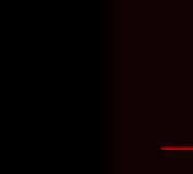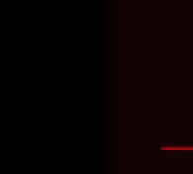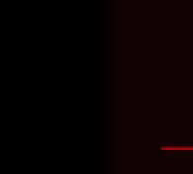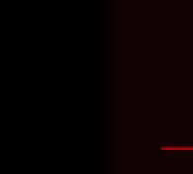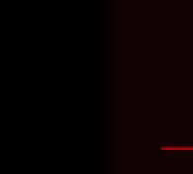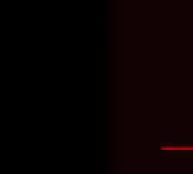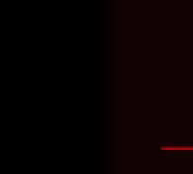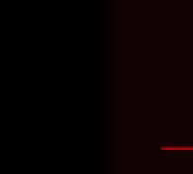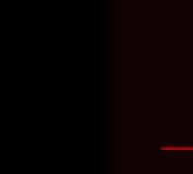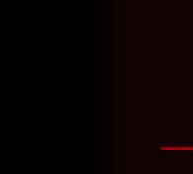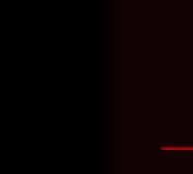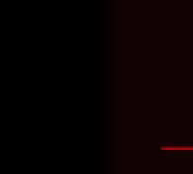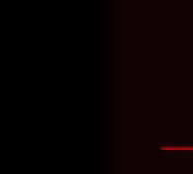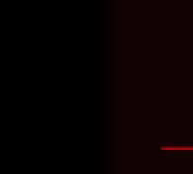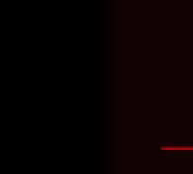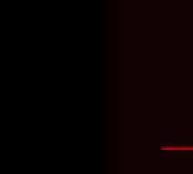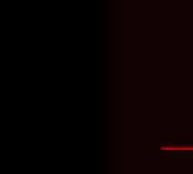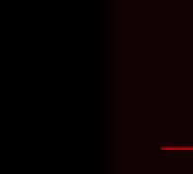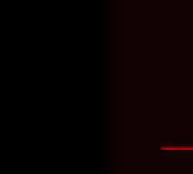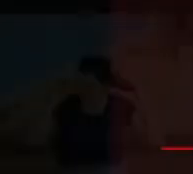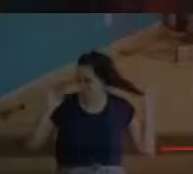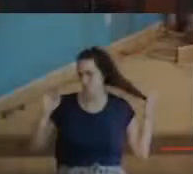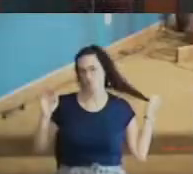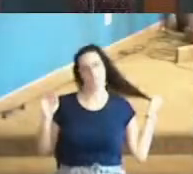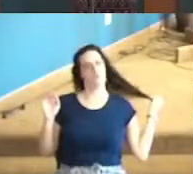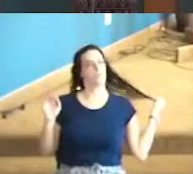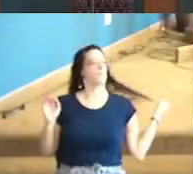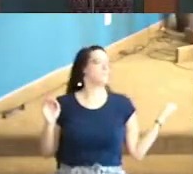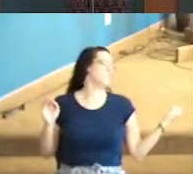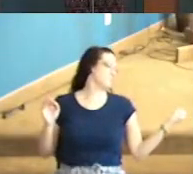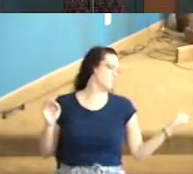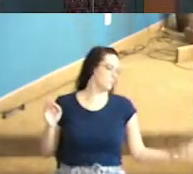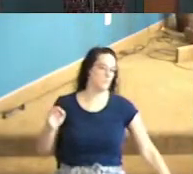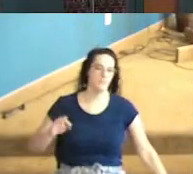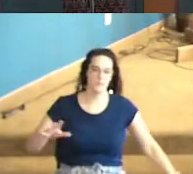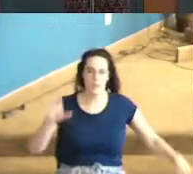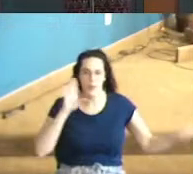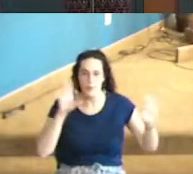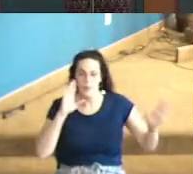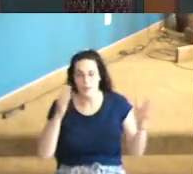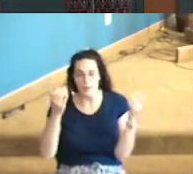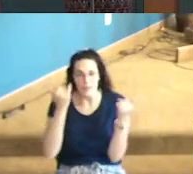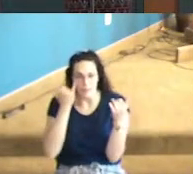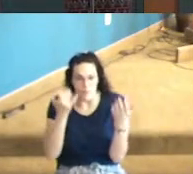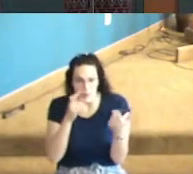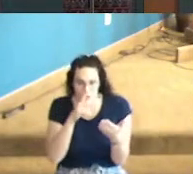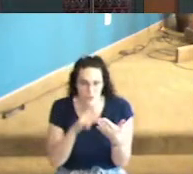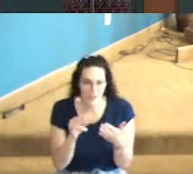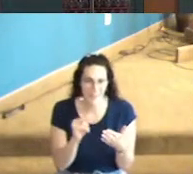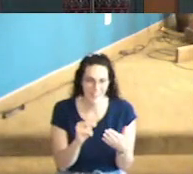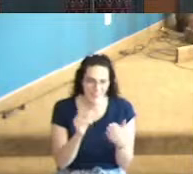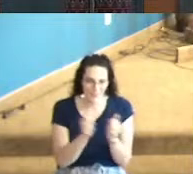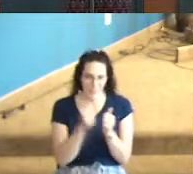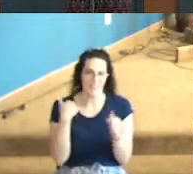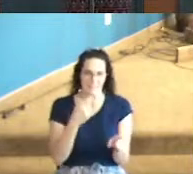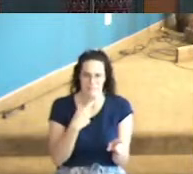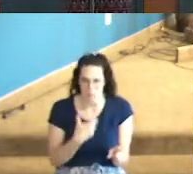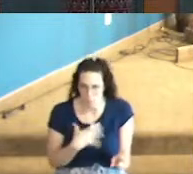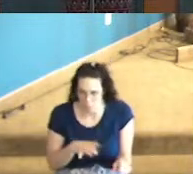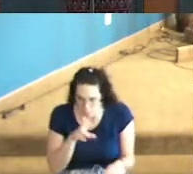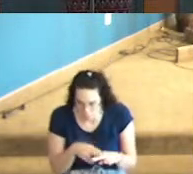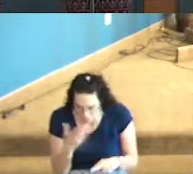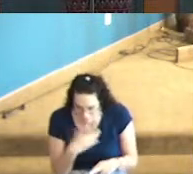online, we welcome you. Today, if you'd like to check in with us or if you have any prayer requests, we invite you to use